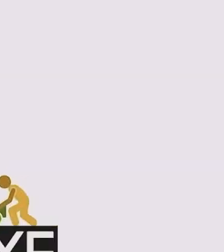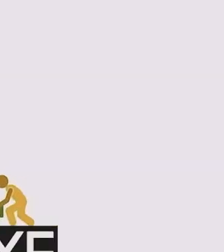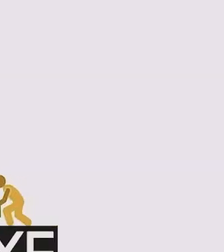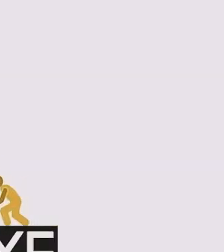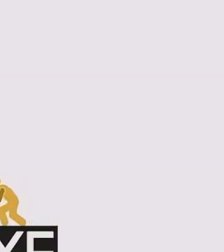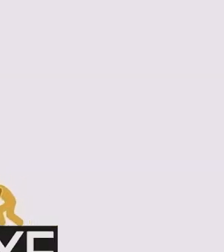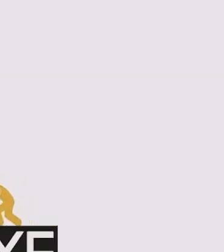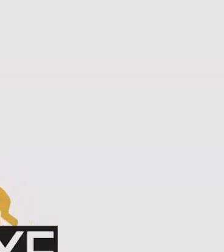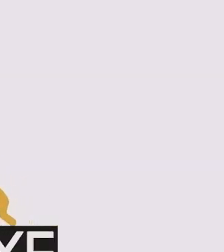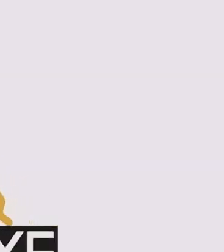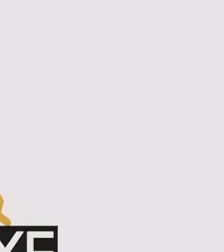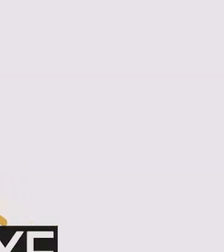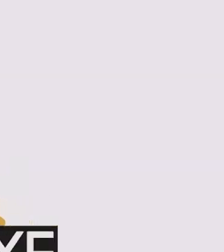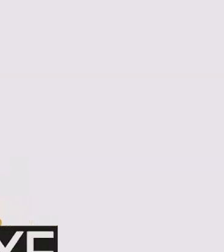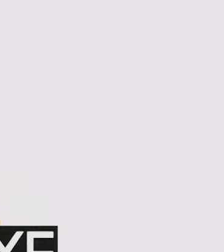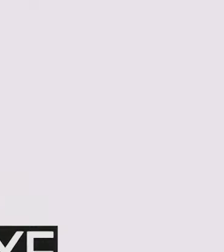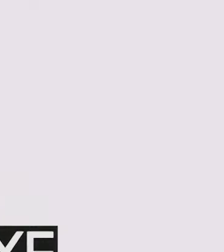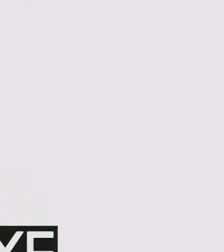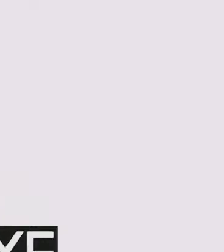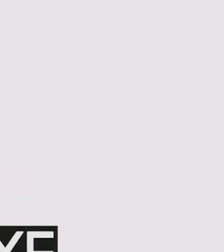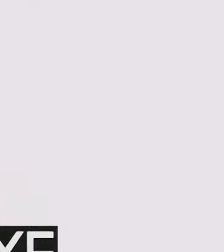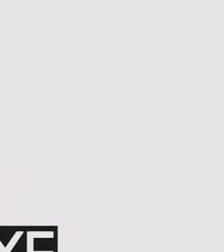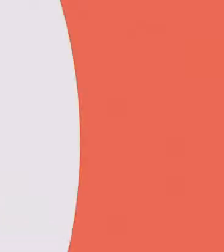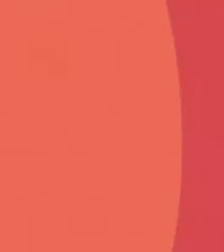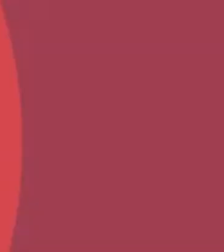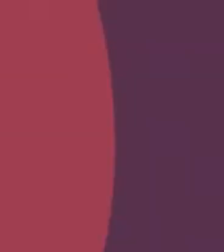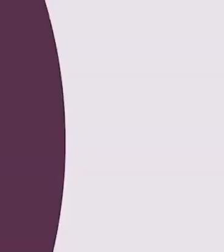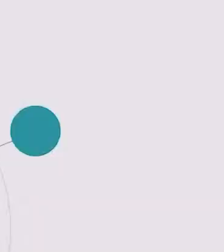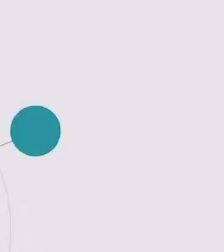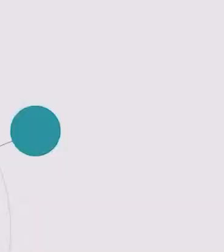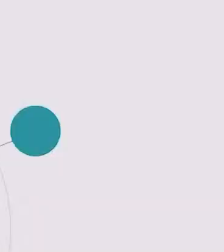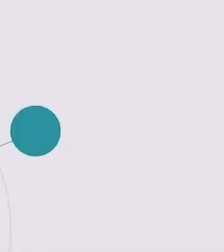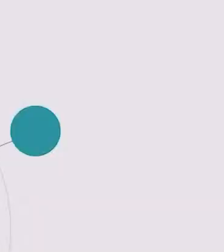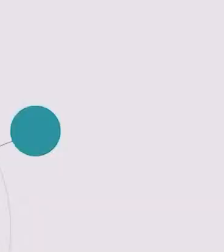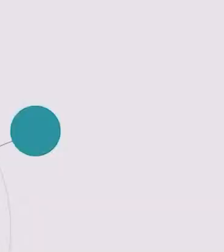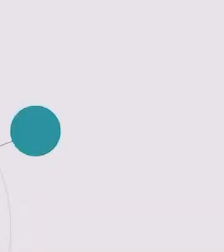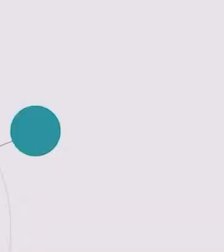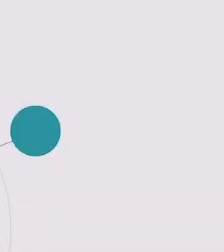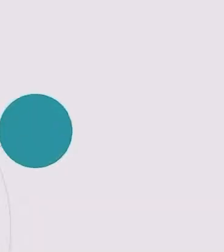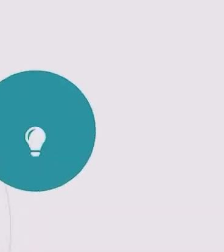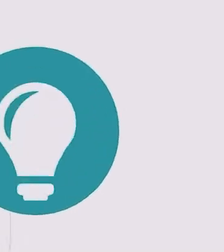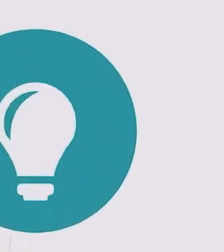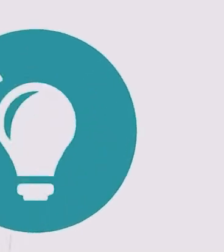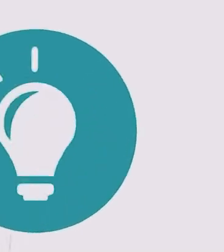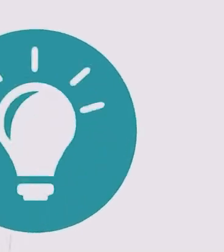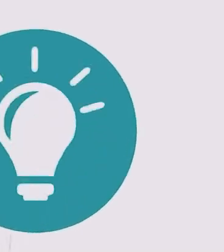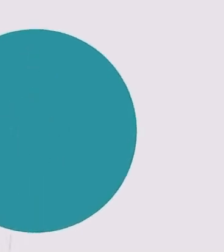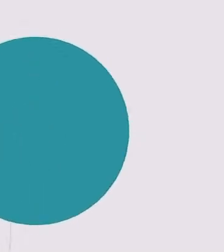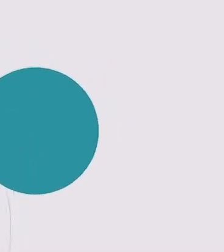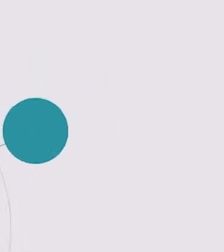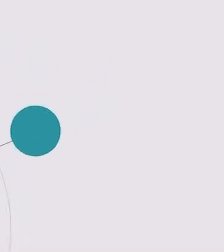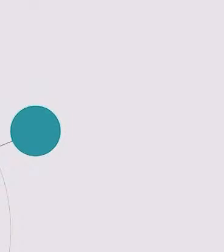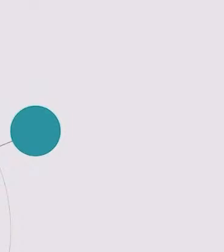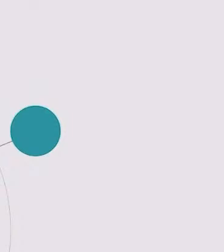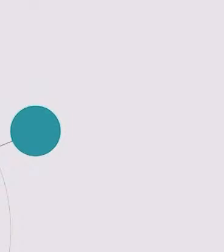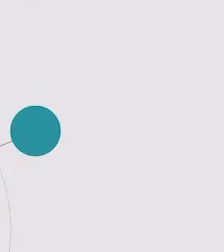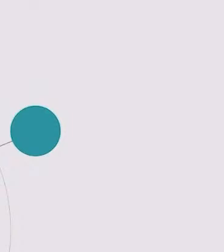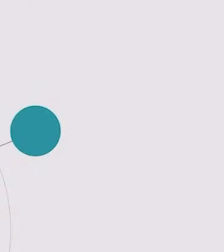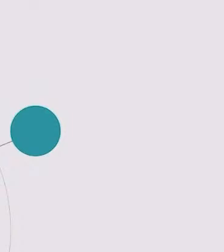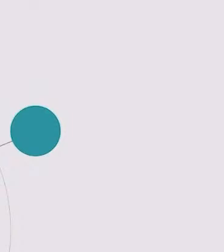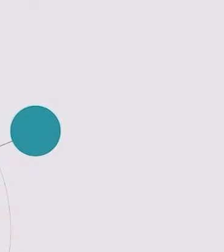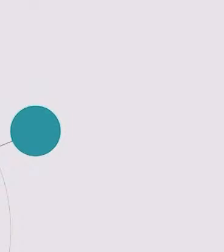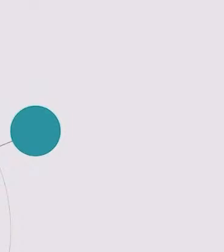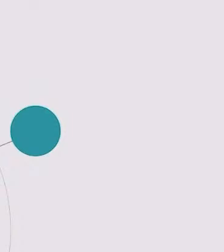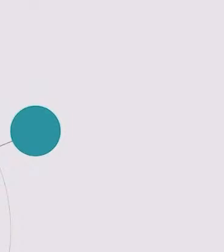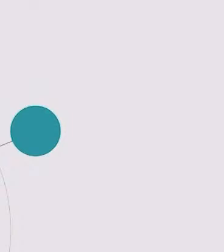an independent, nonpartisan, nonprofit media network with a mission to inform, educate, and engage the citizens